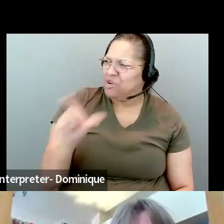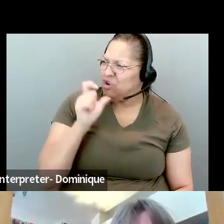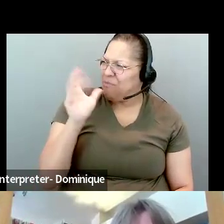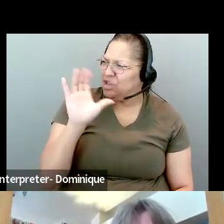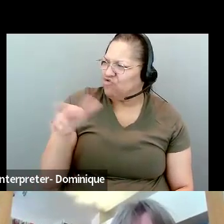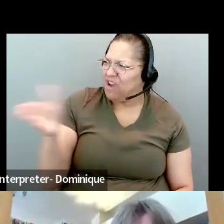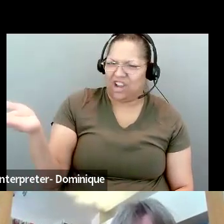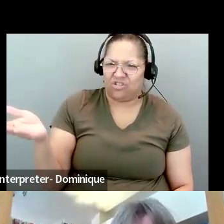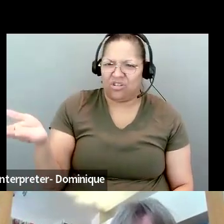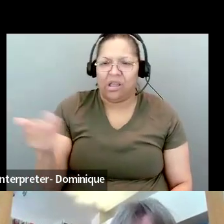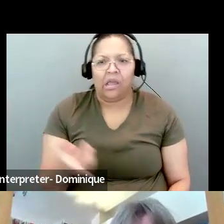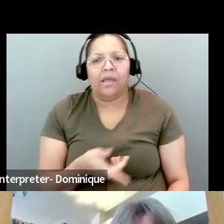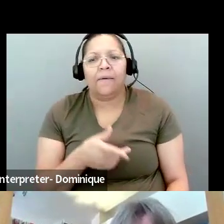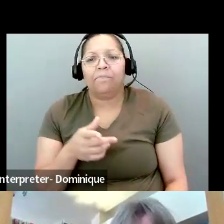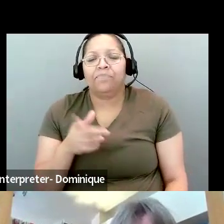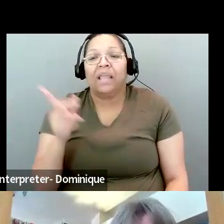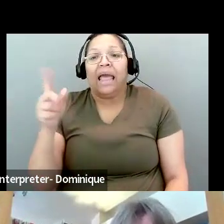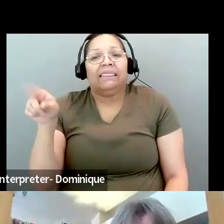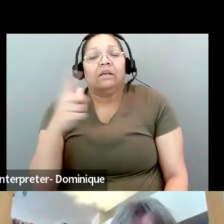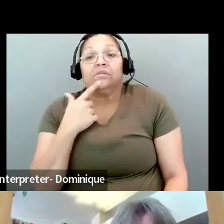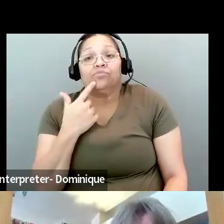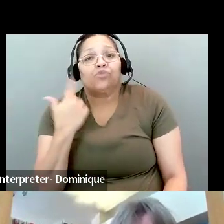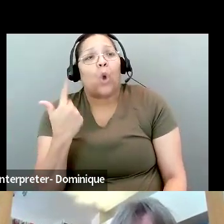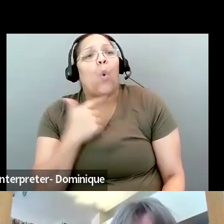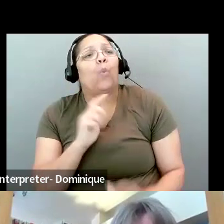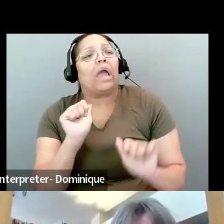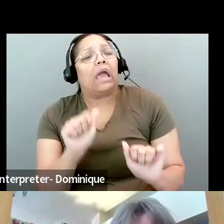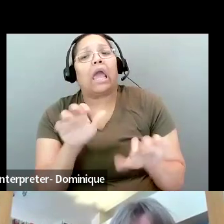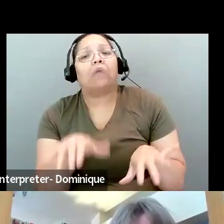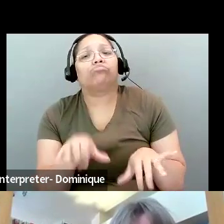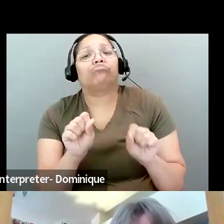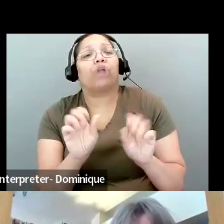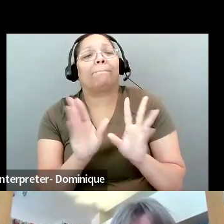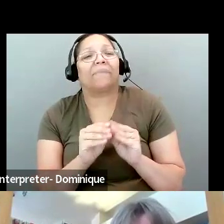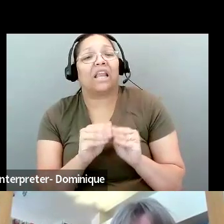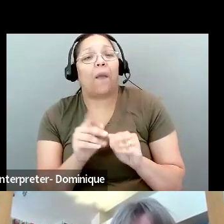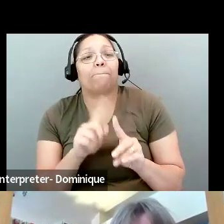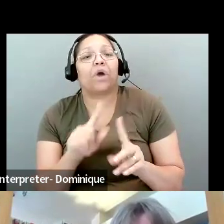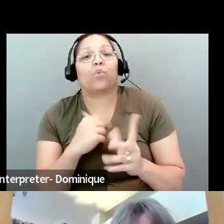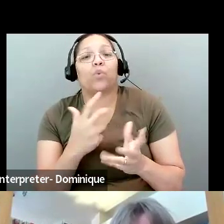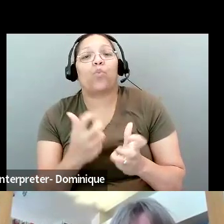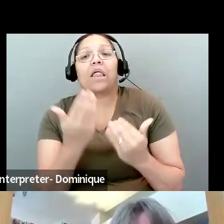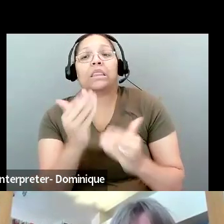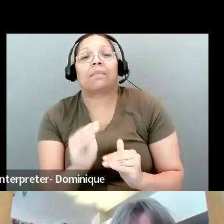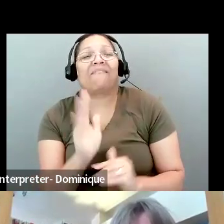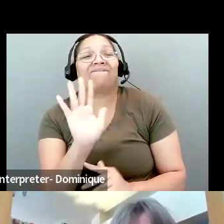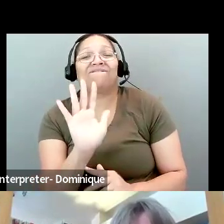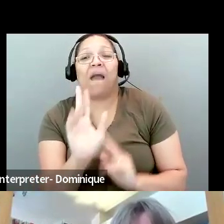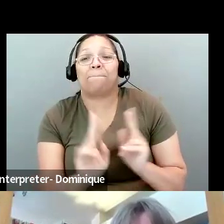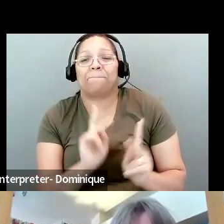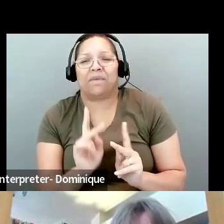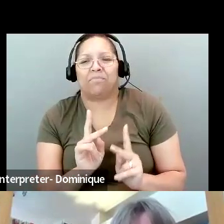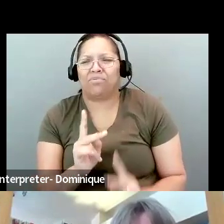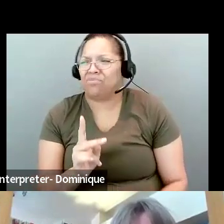And they were like, well, we can hold meetings, but we only want to have like 5 people at a time. And